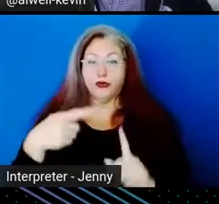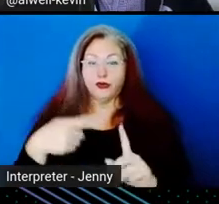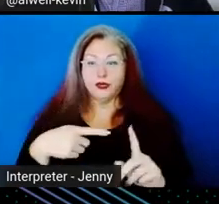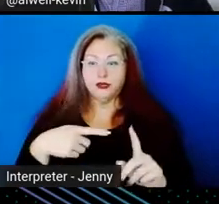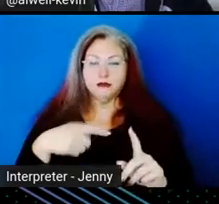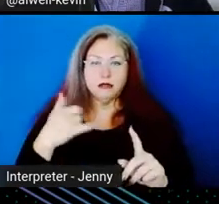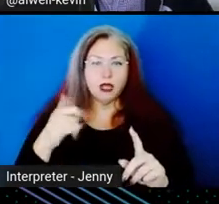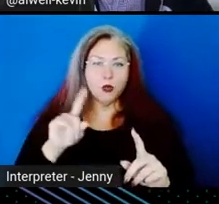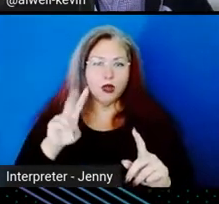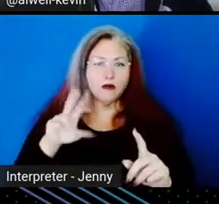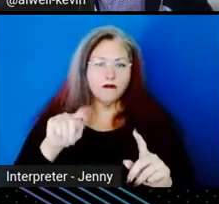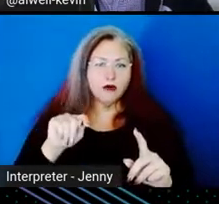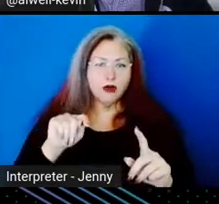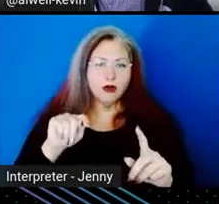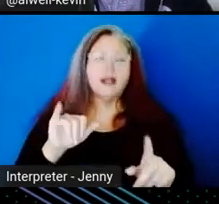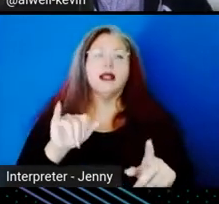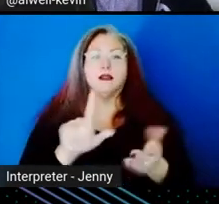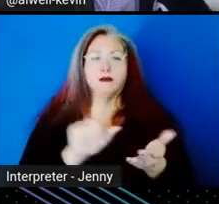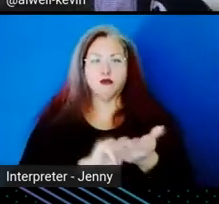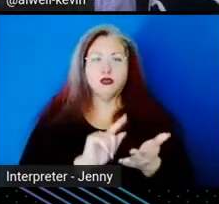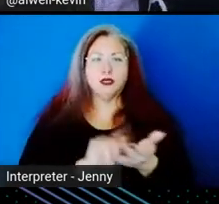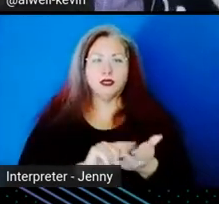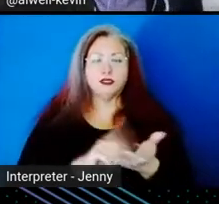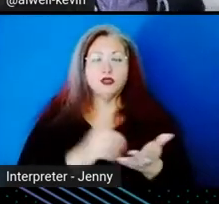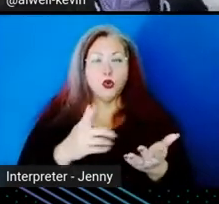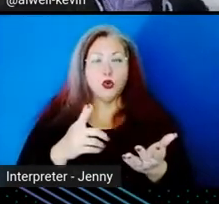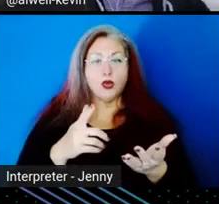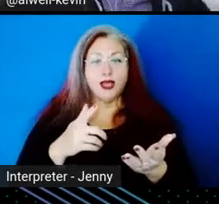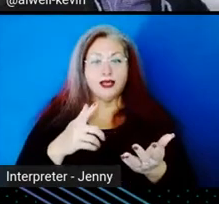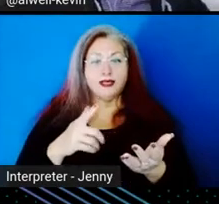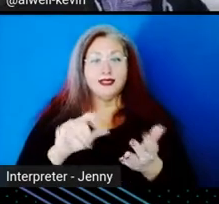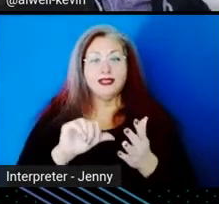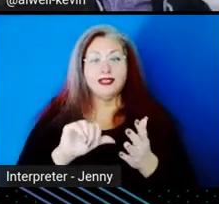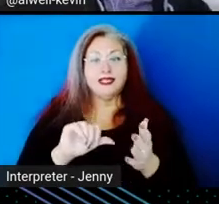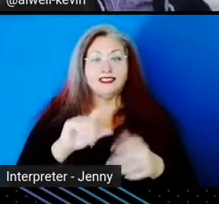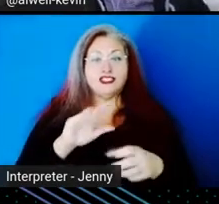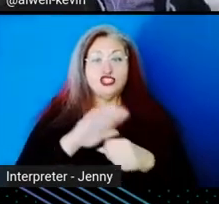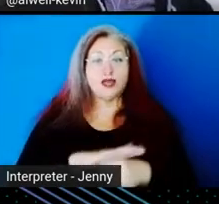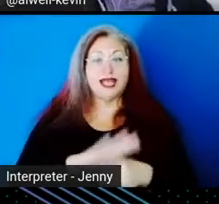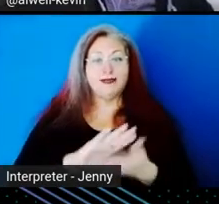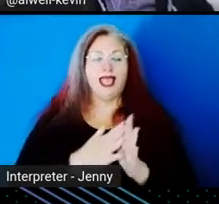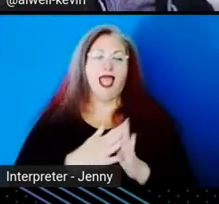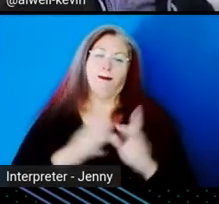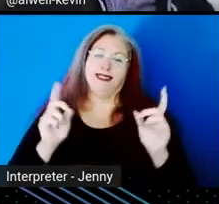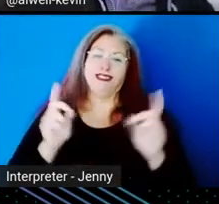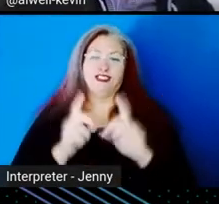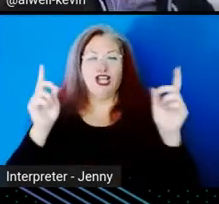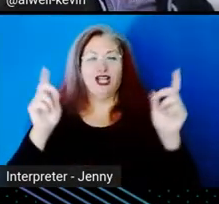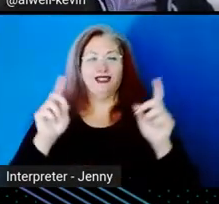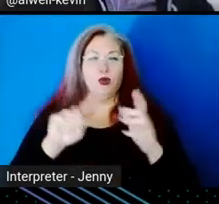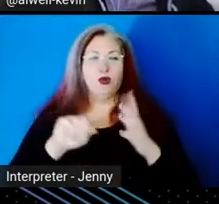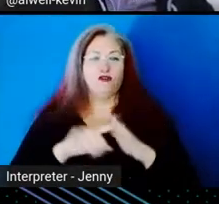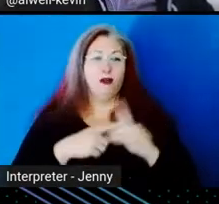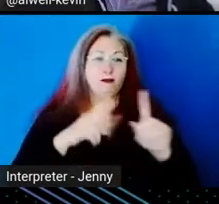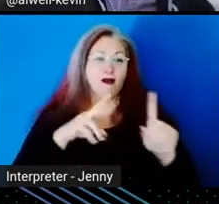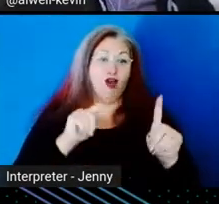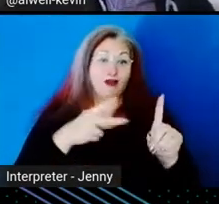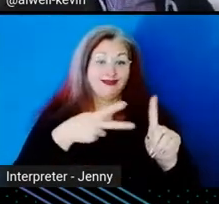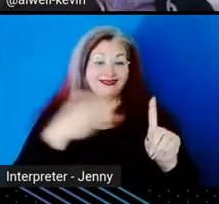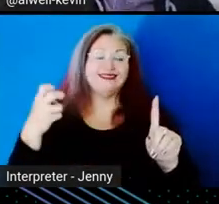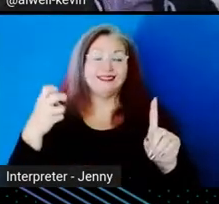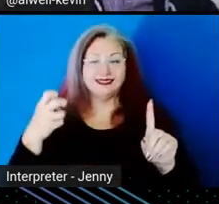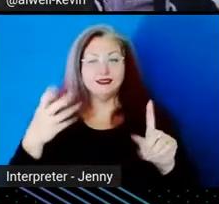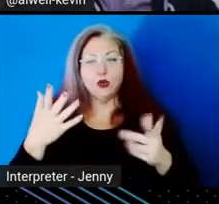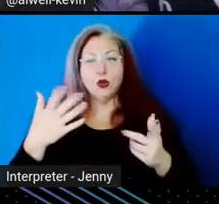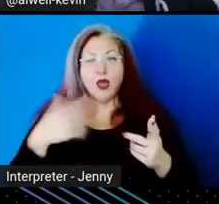Where's my vault? See, oh, there it is. It's printed out. Okay, so stressed turns into desserts when we get it from vault. And so this is, you